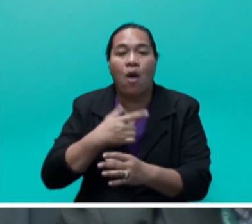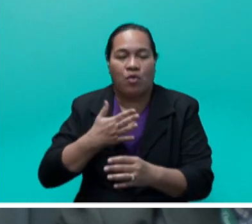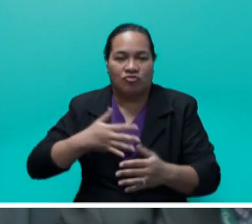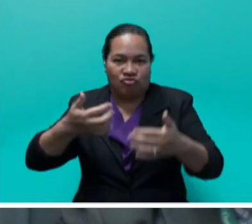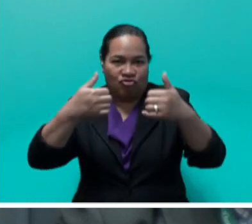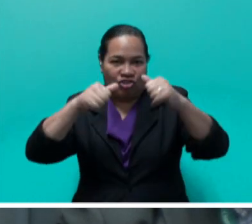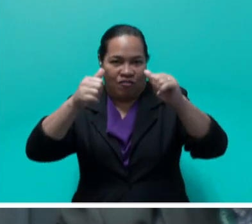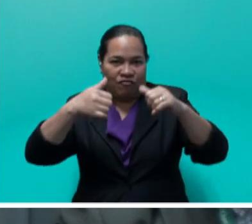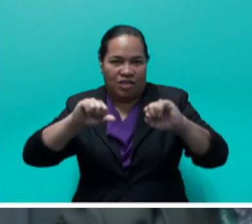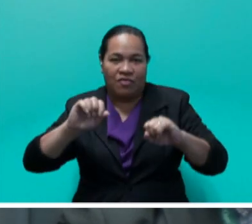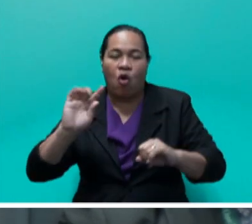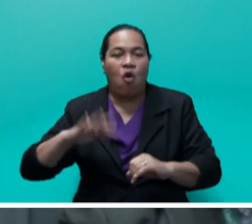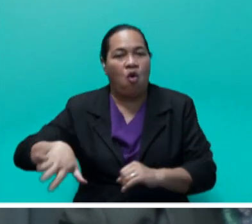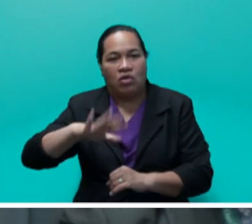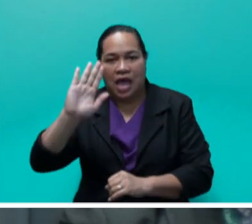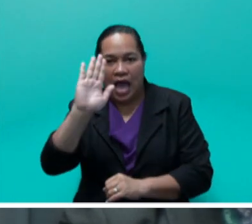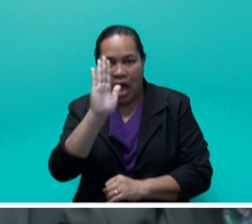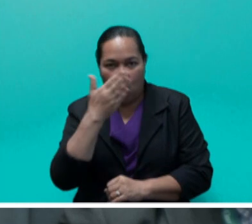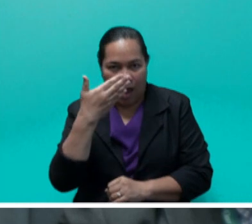the needed outcome.